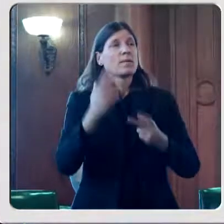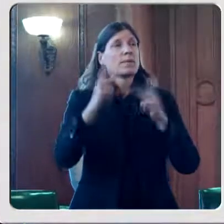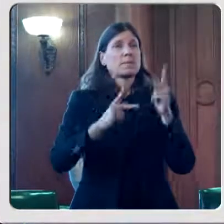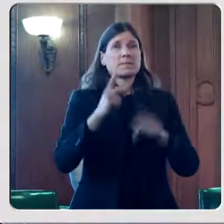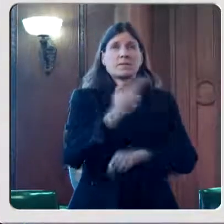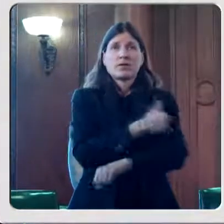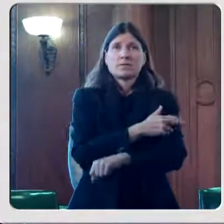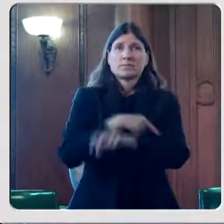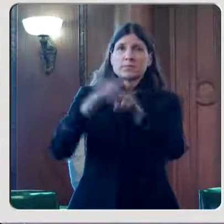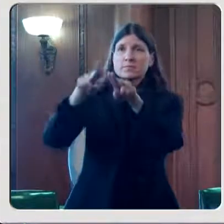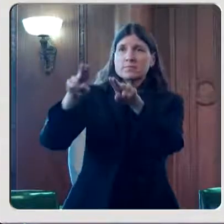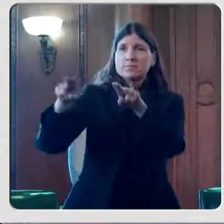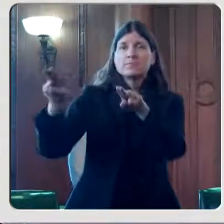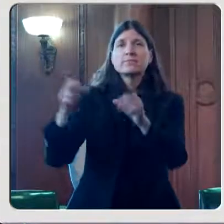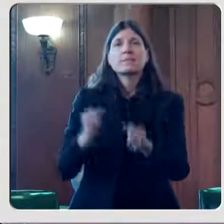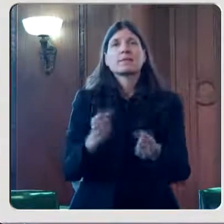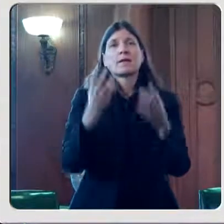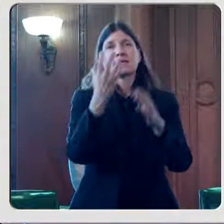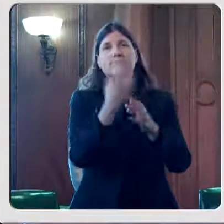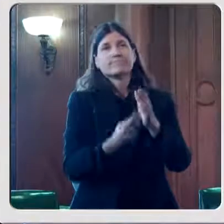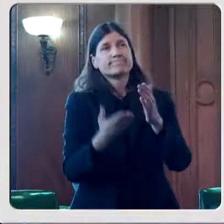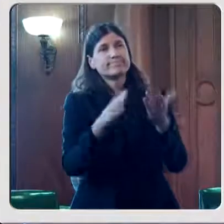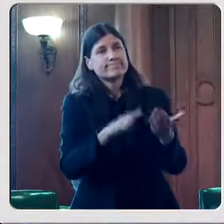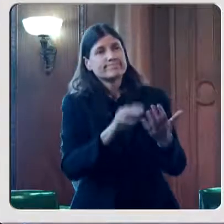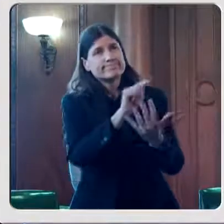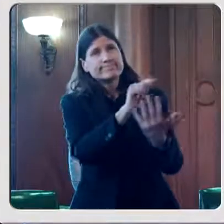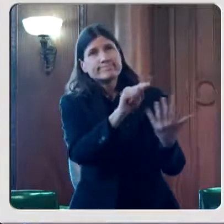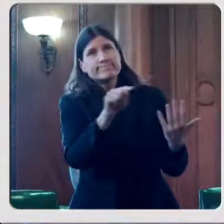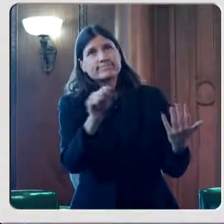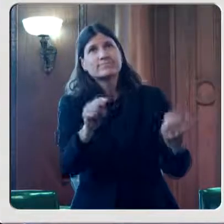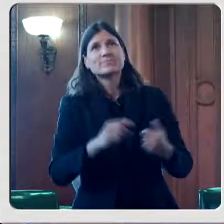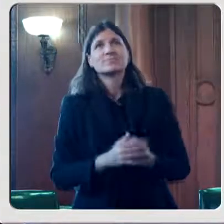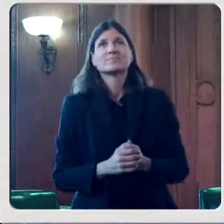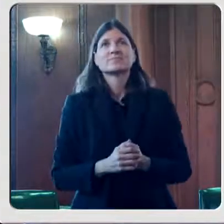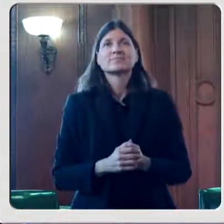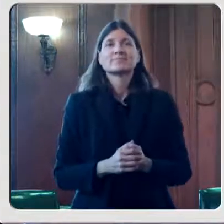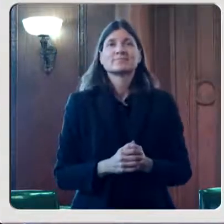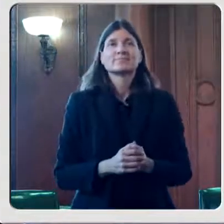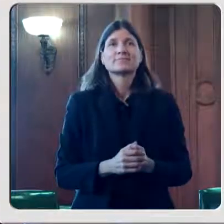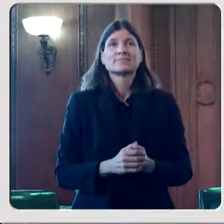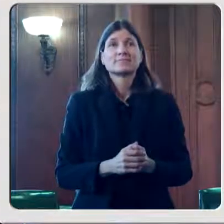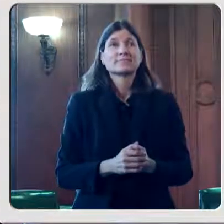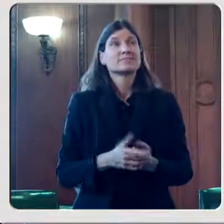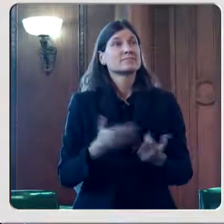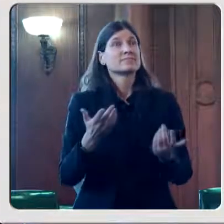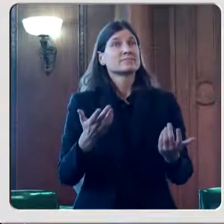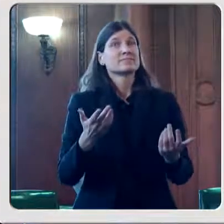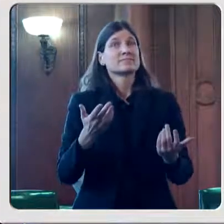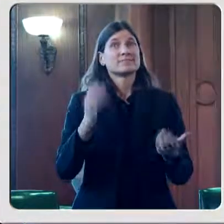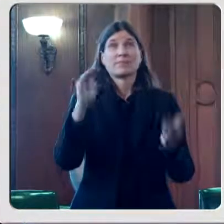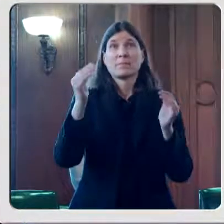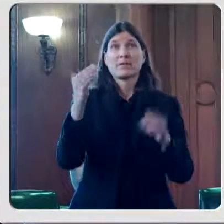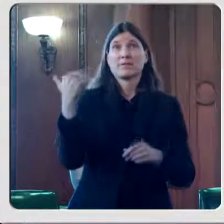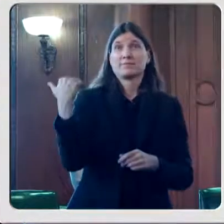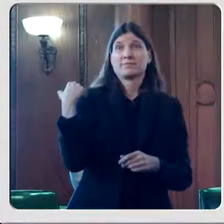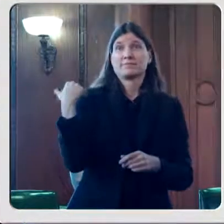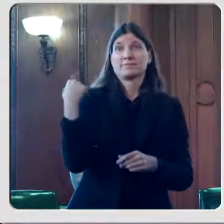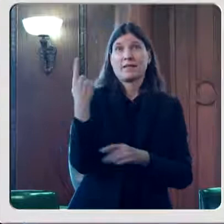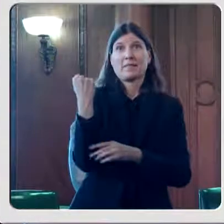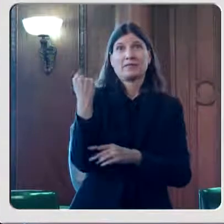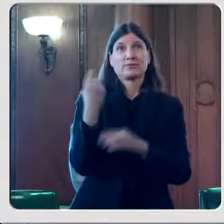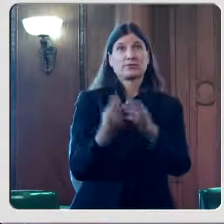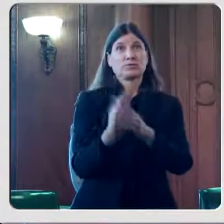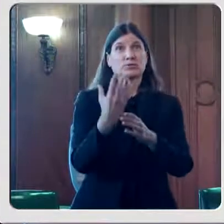still far above across the country where we were even at the peak of our first and second waves. 106